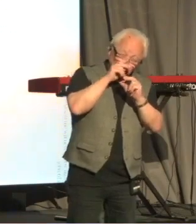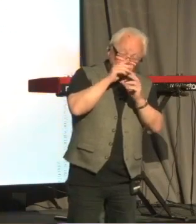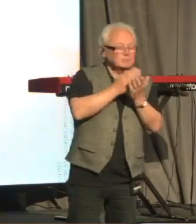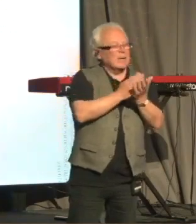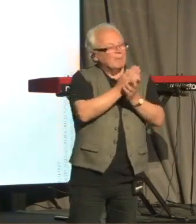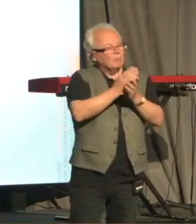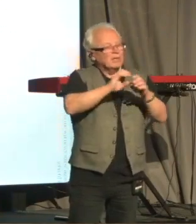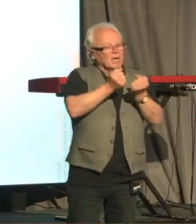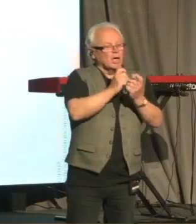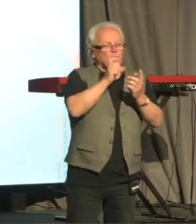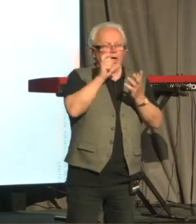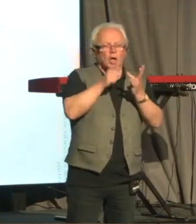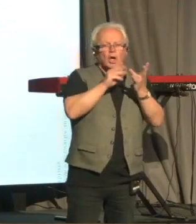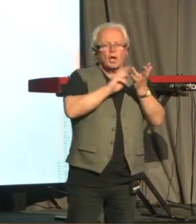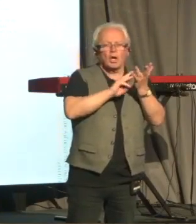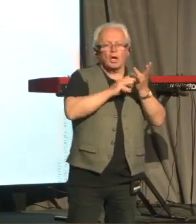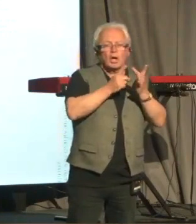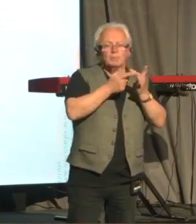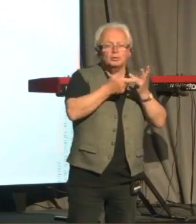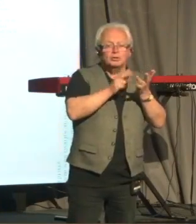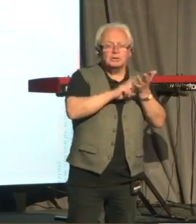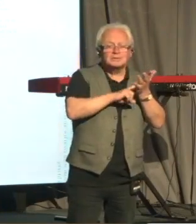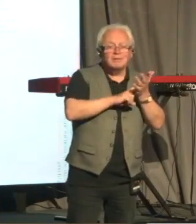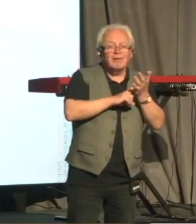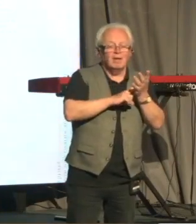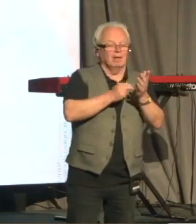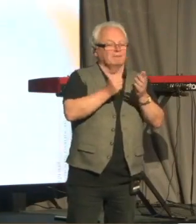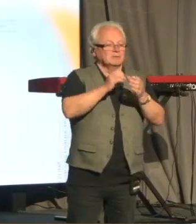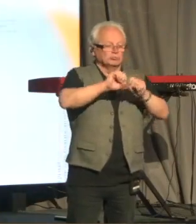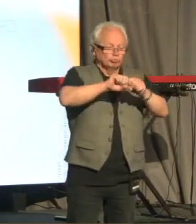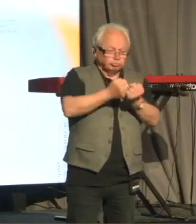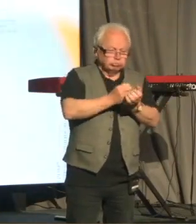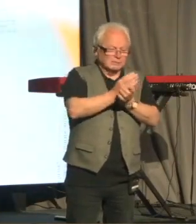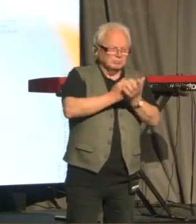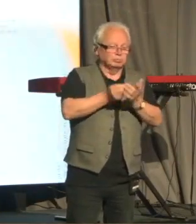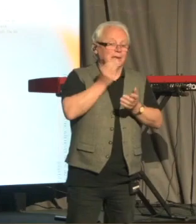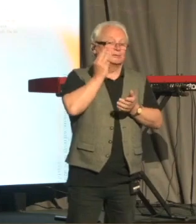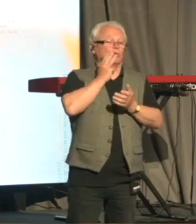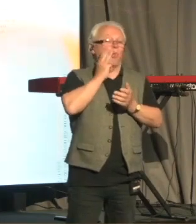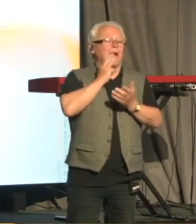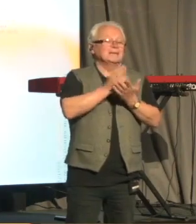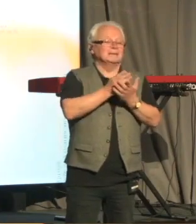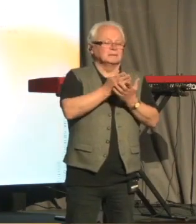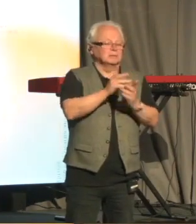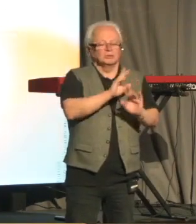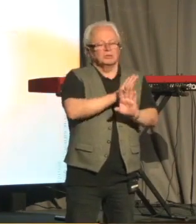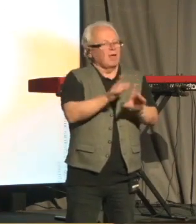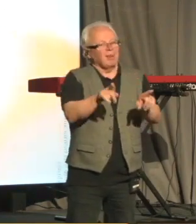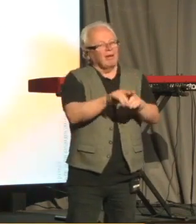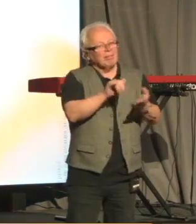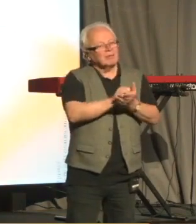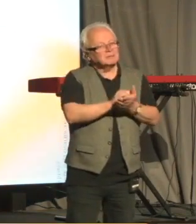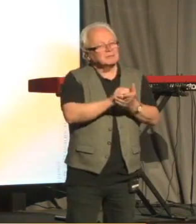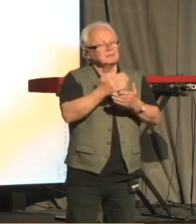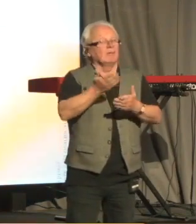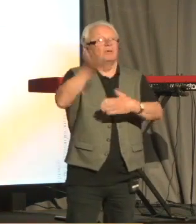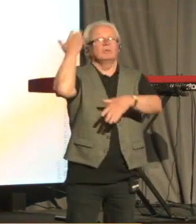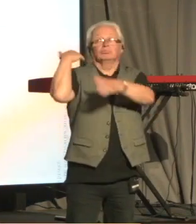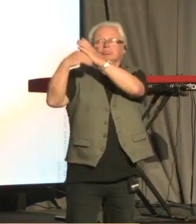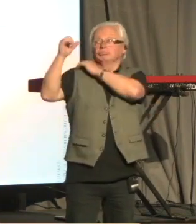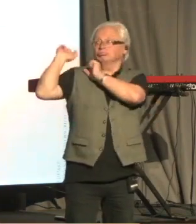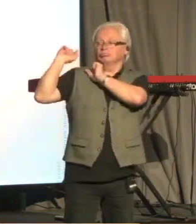front of church. But no, they were breaking bread. It's what they did. It was the meal. And as they broke bread, they remembered